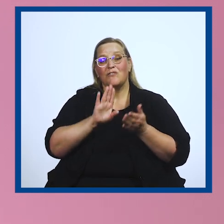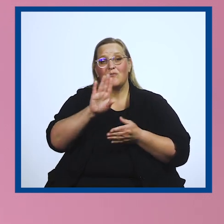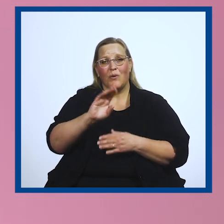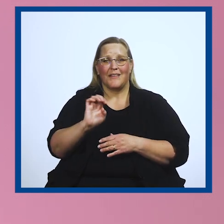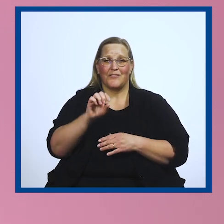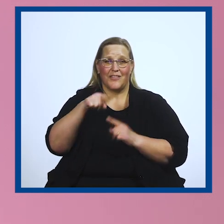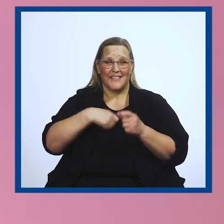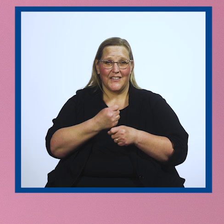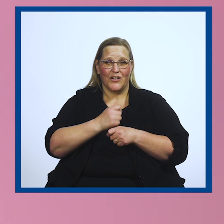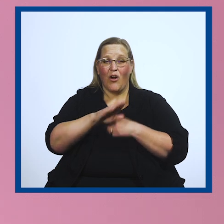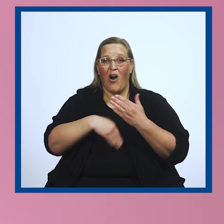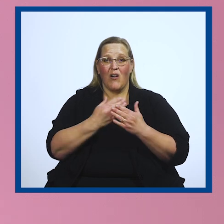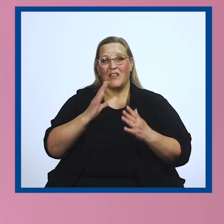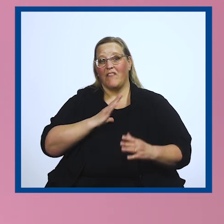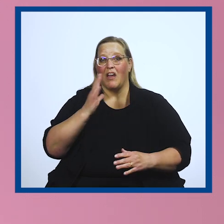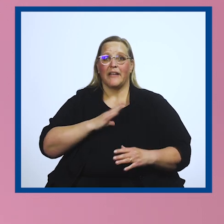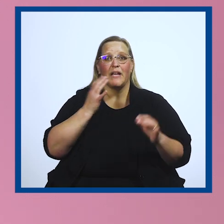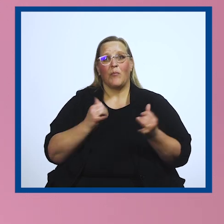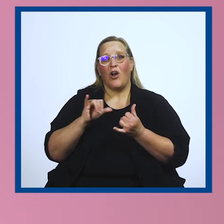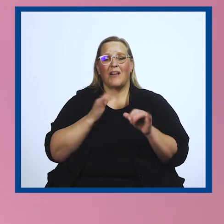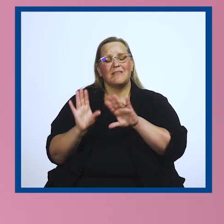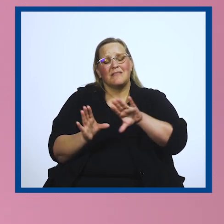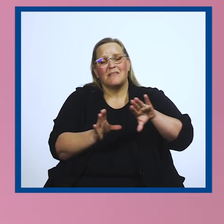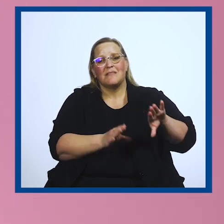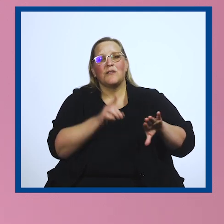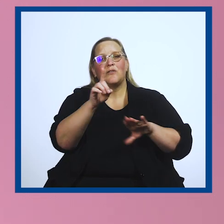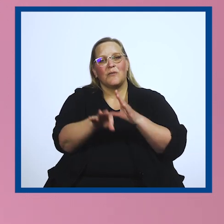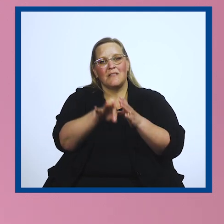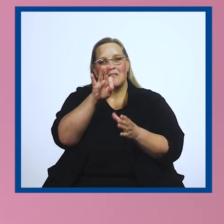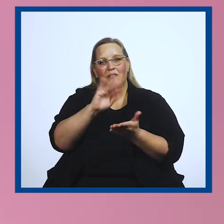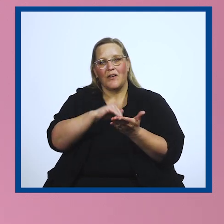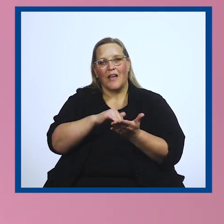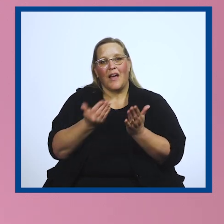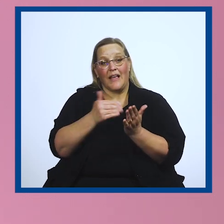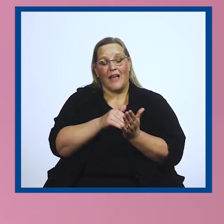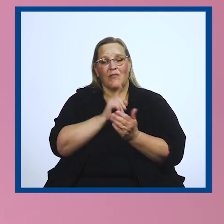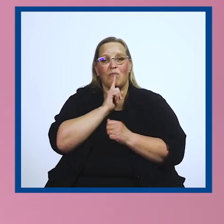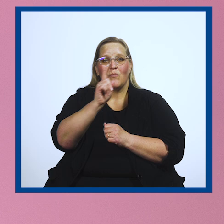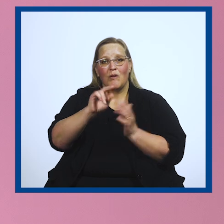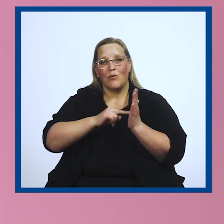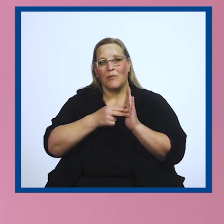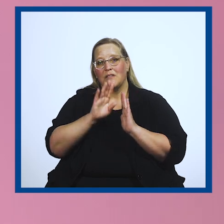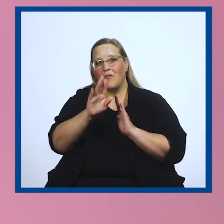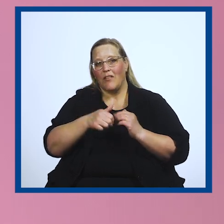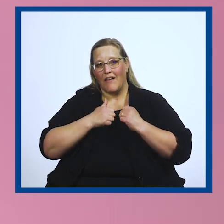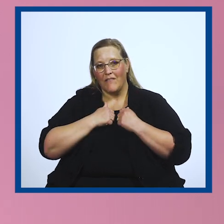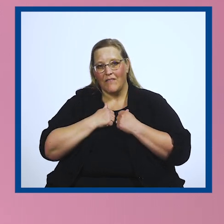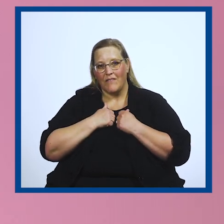all the pageantry stripped aside, you can rediscover the real purpose of your life. And some of